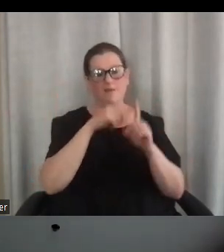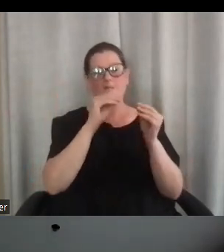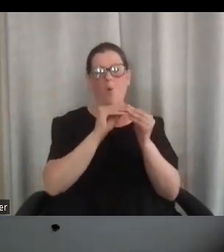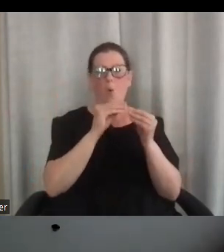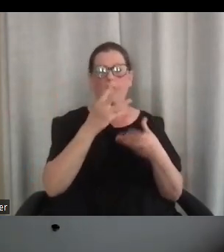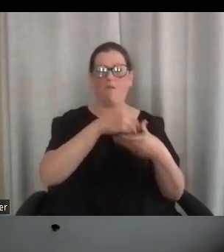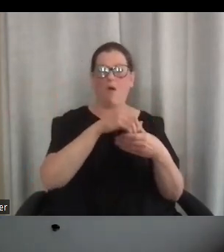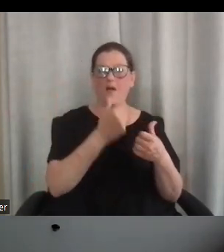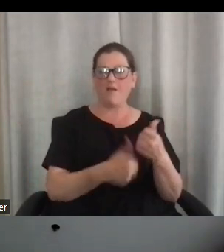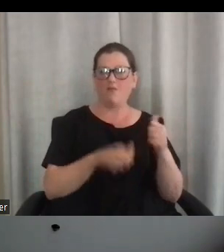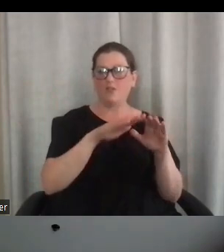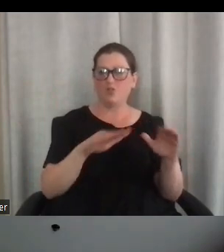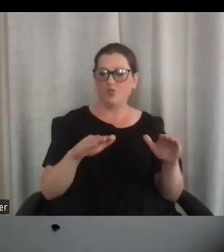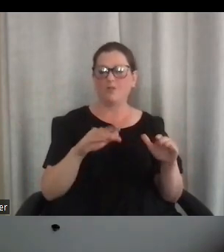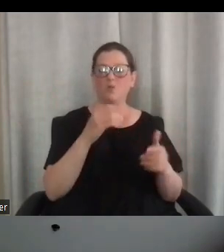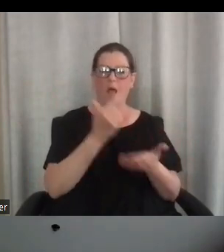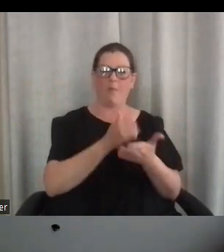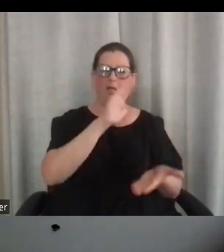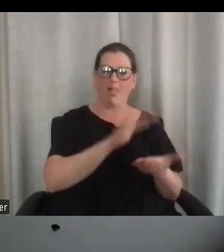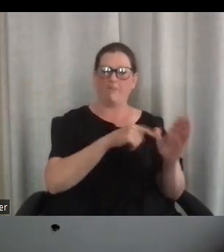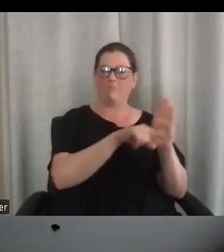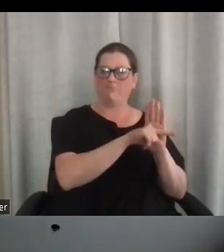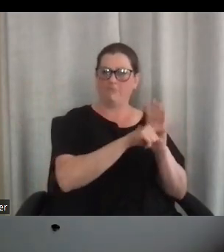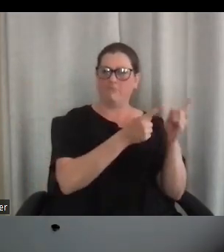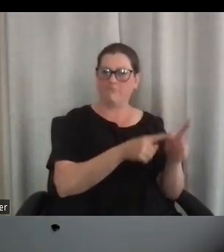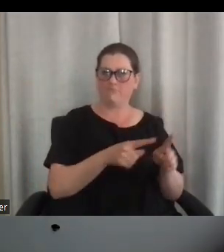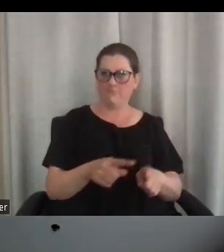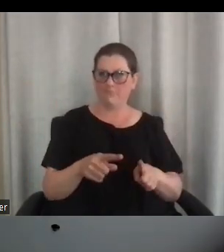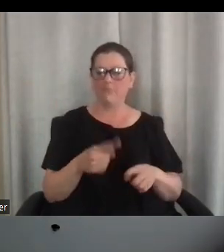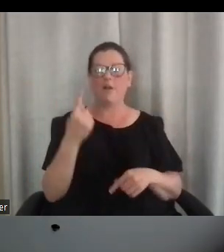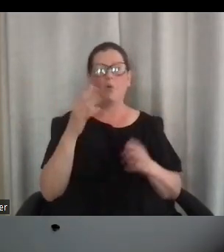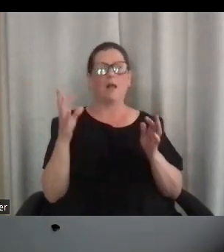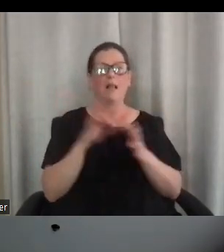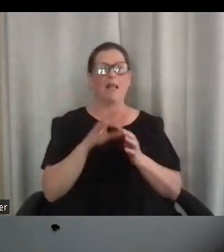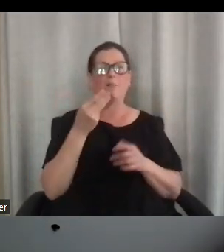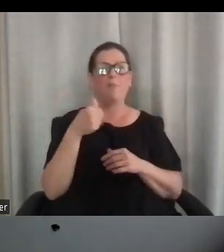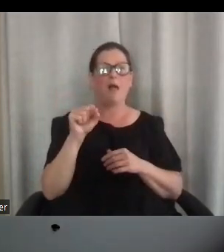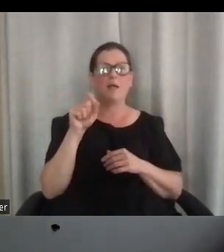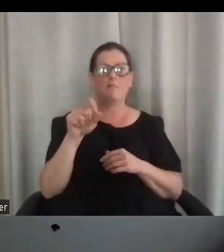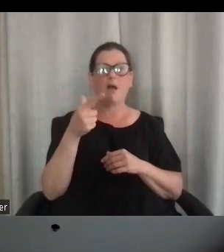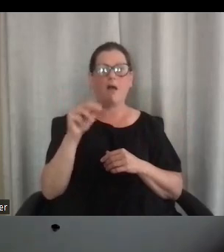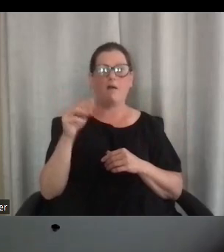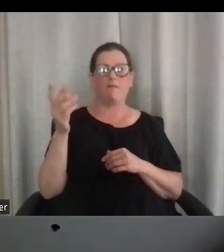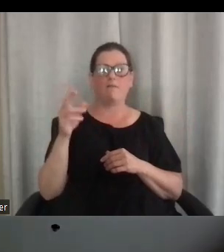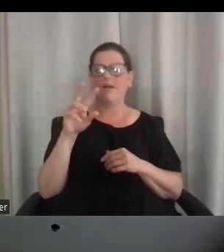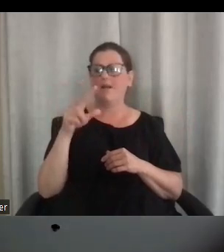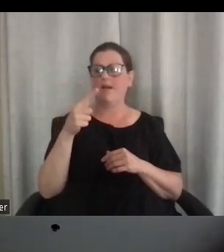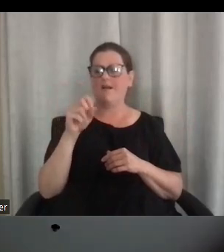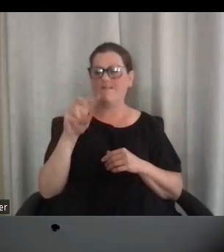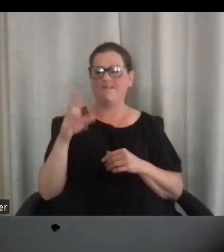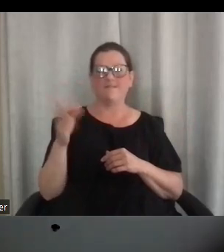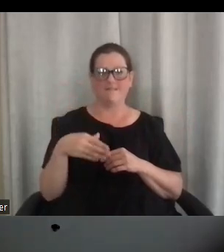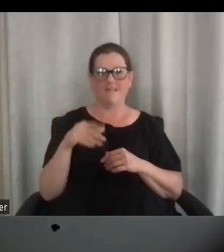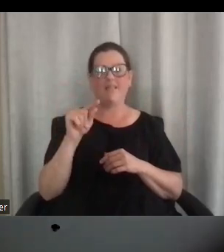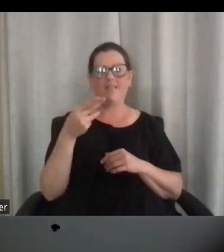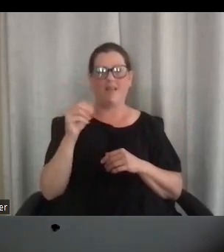traumatic experiences that are linked to adverse health outcomes. One of our links here, mass.gov/the power of positive childhood experiences, is where